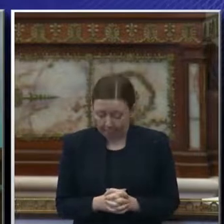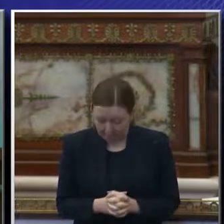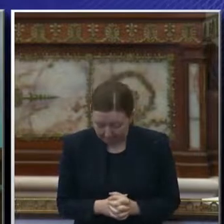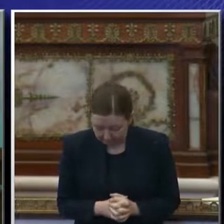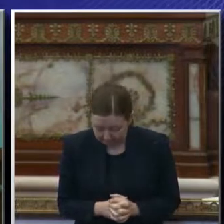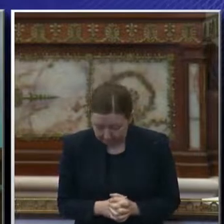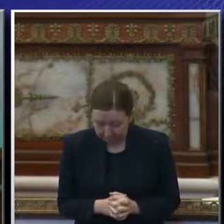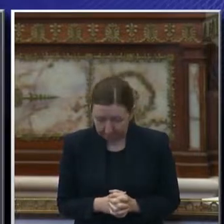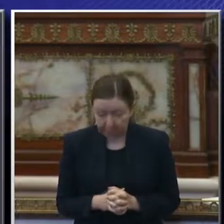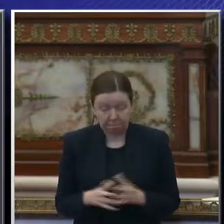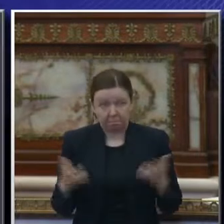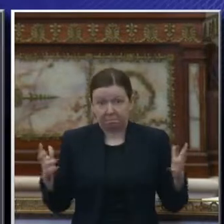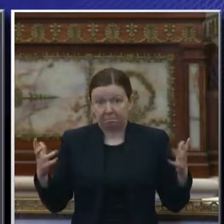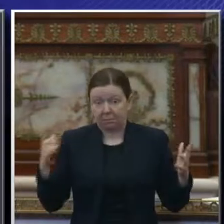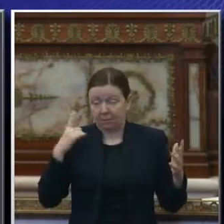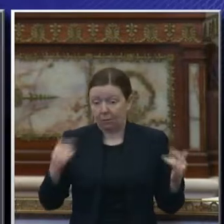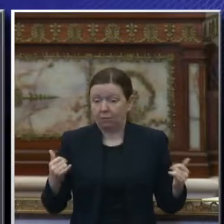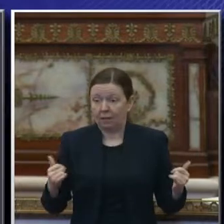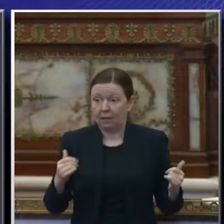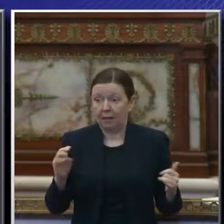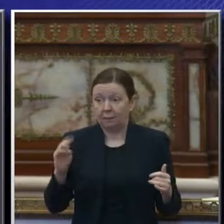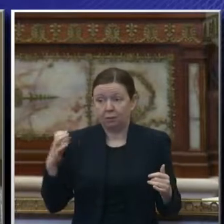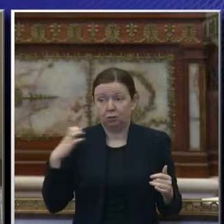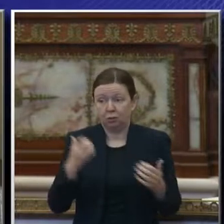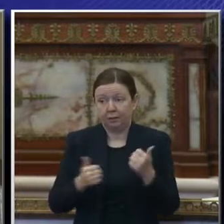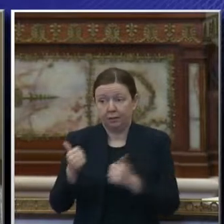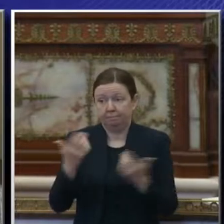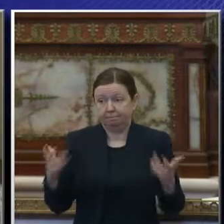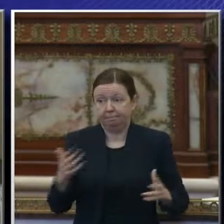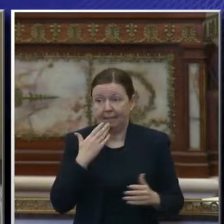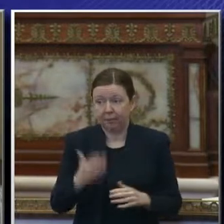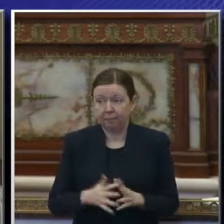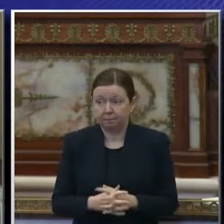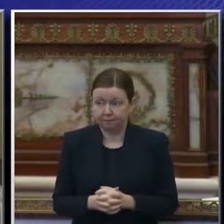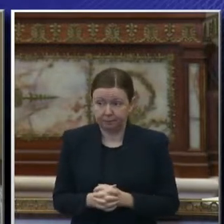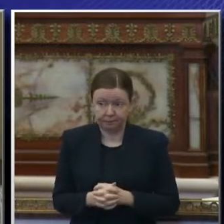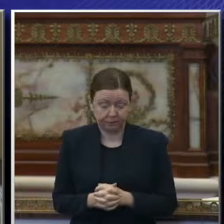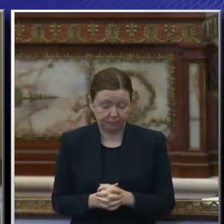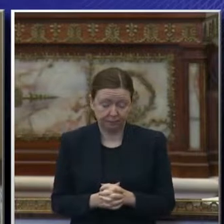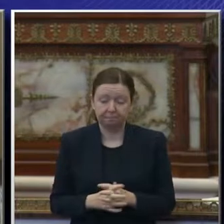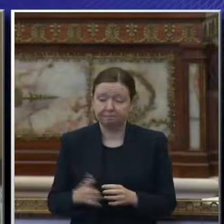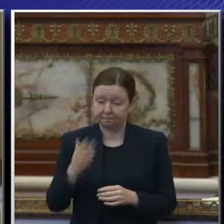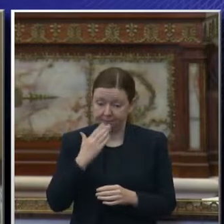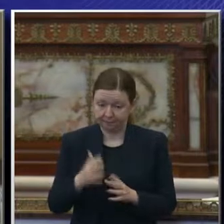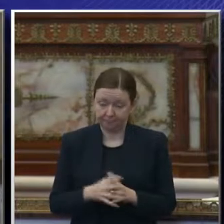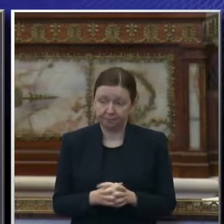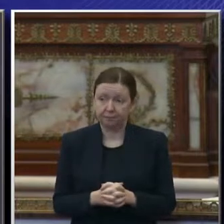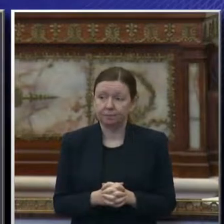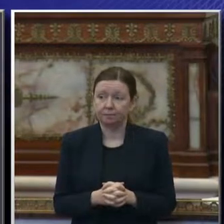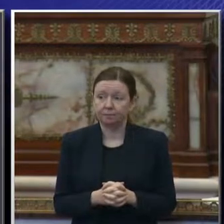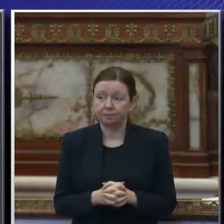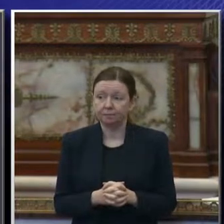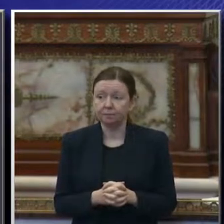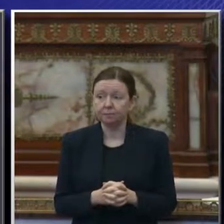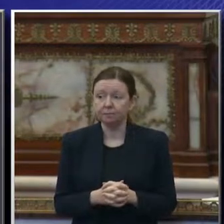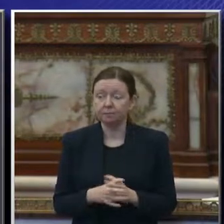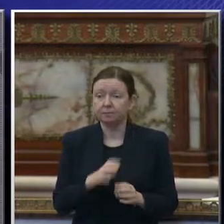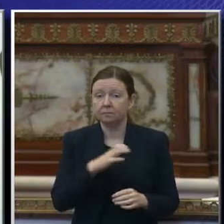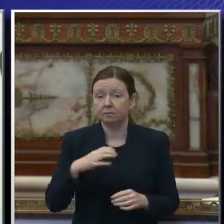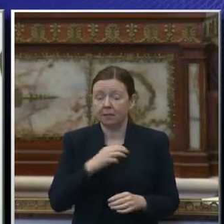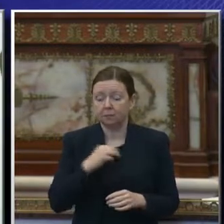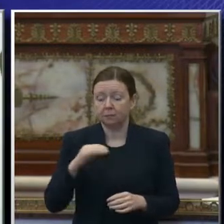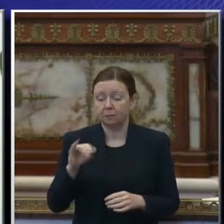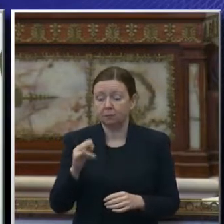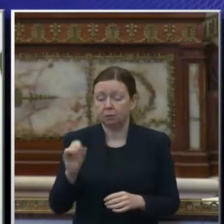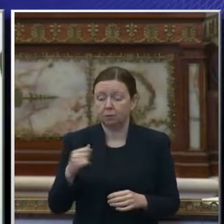I guess that's all I have for right now, Mr. Chairman. Thank you. Thank you, Councilmember Jones. I'd like to